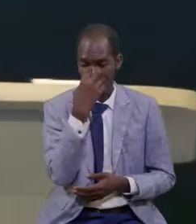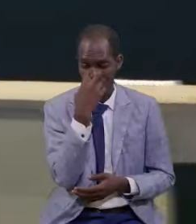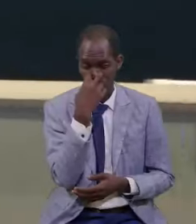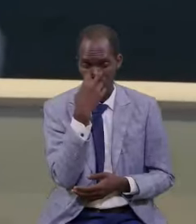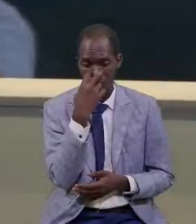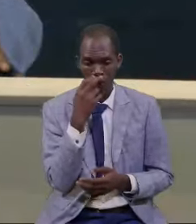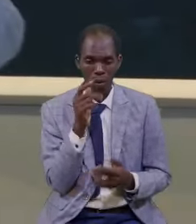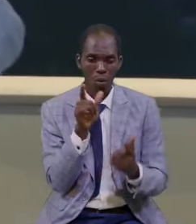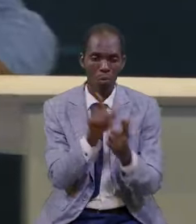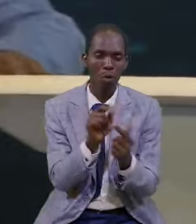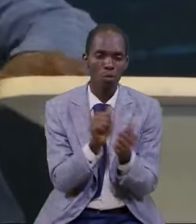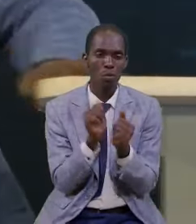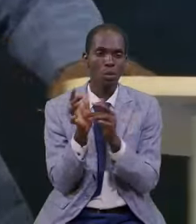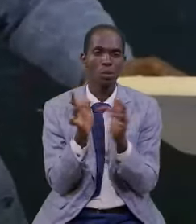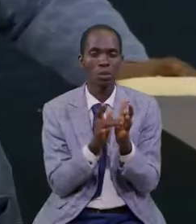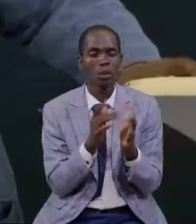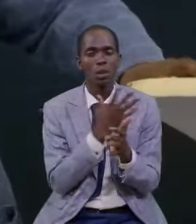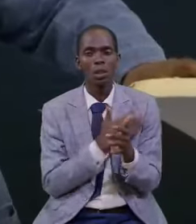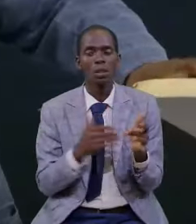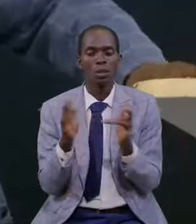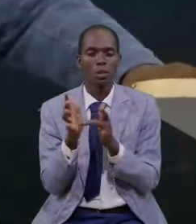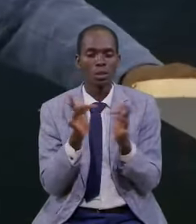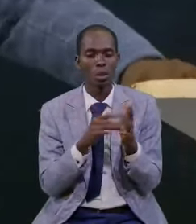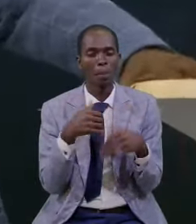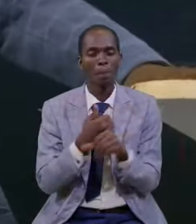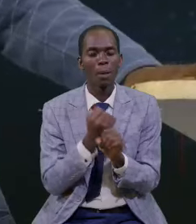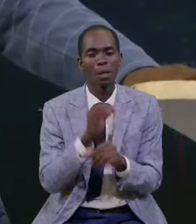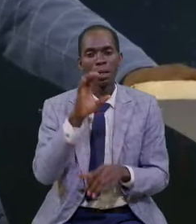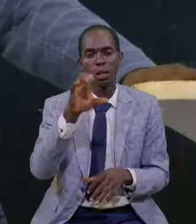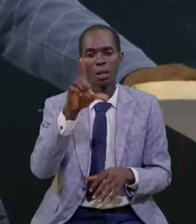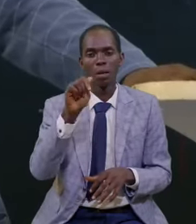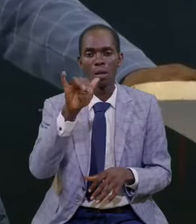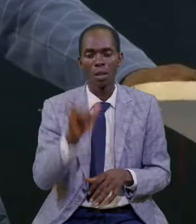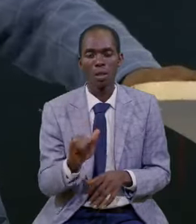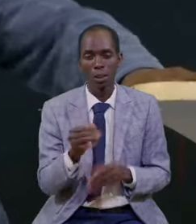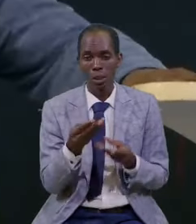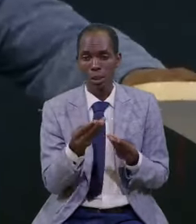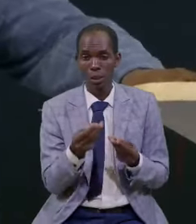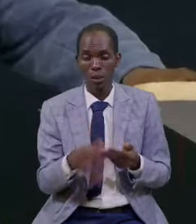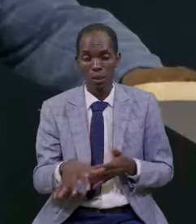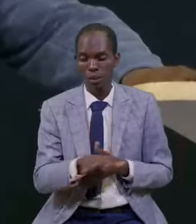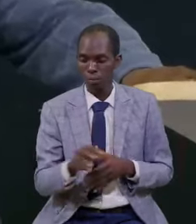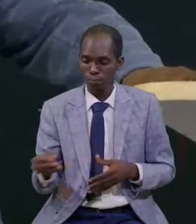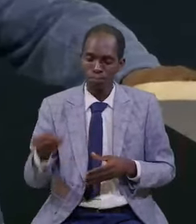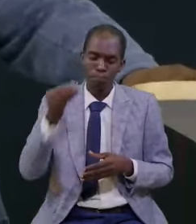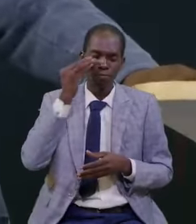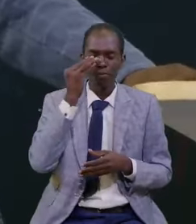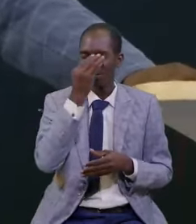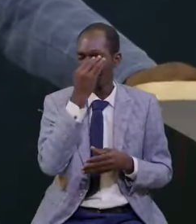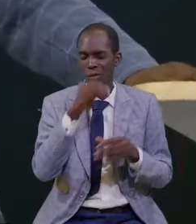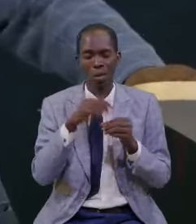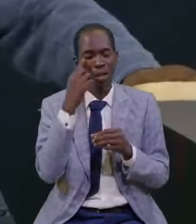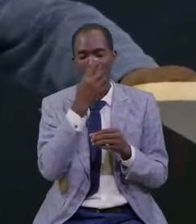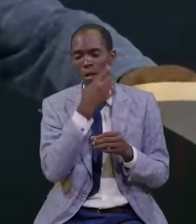and Jesus made clay and put in the eyes and said, go and wash that